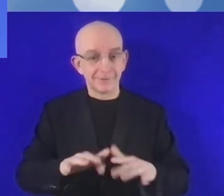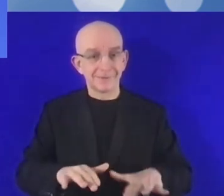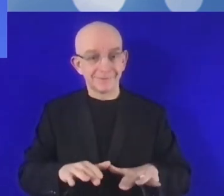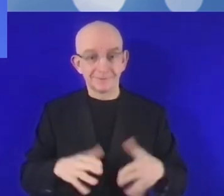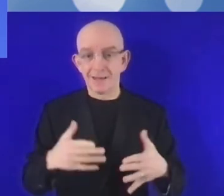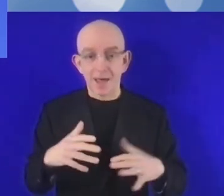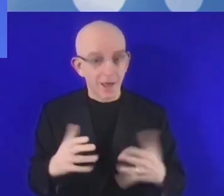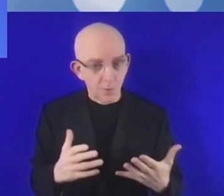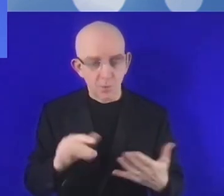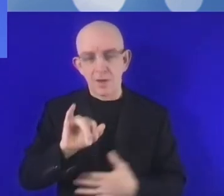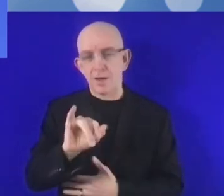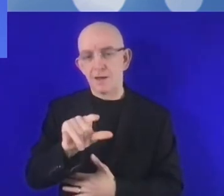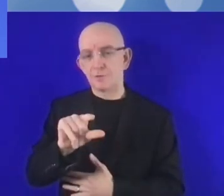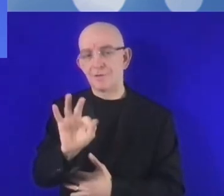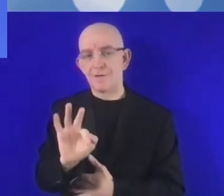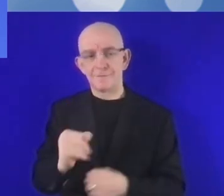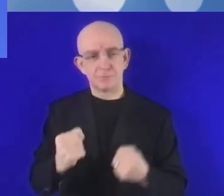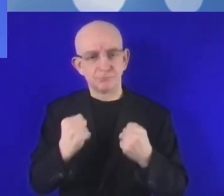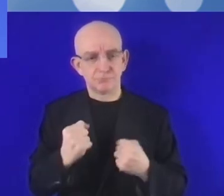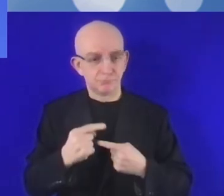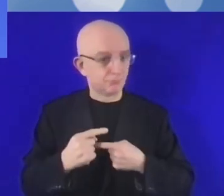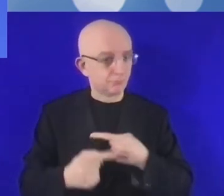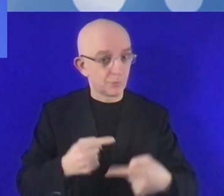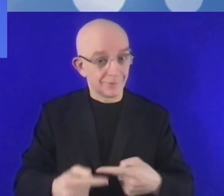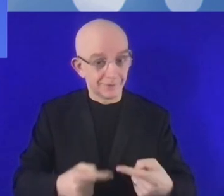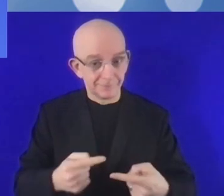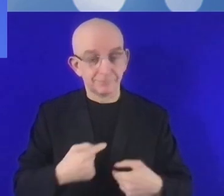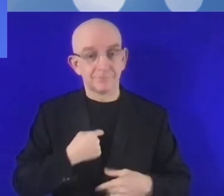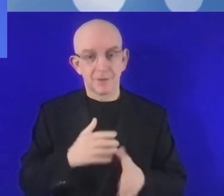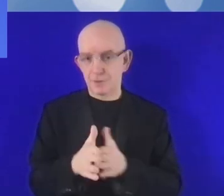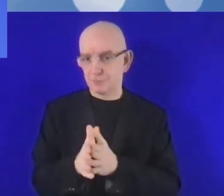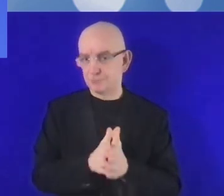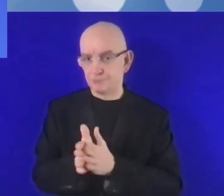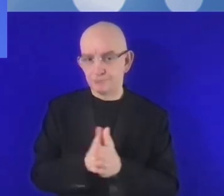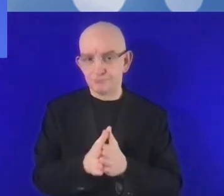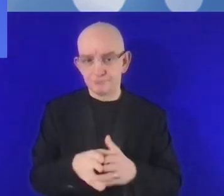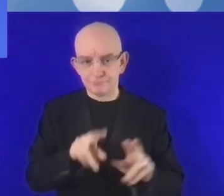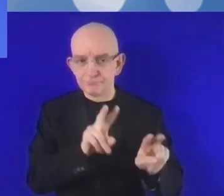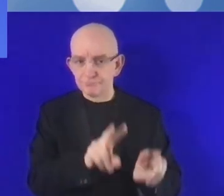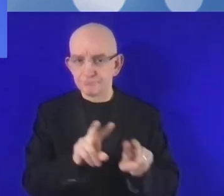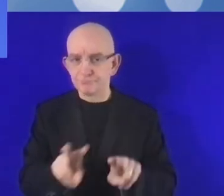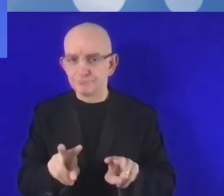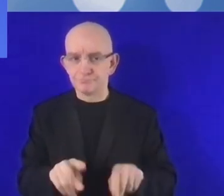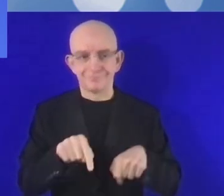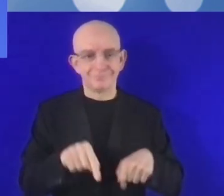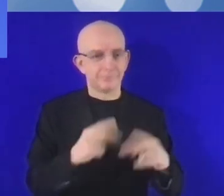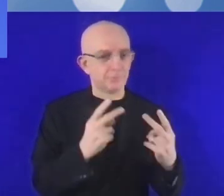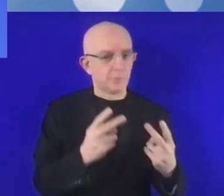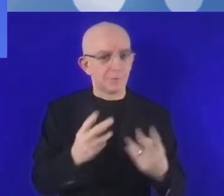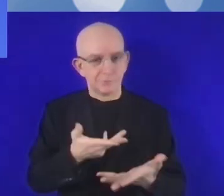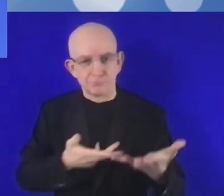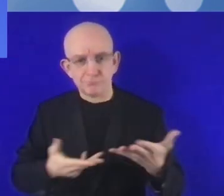many important exchanges at the Katowice IGF. I wish this 16th Internet Governance